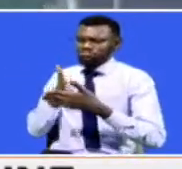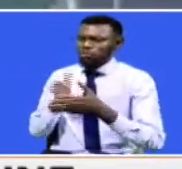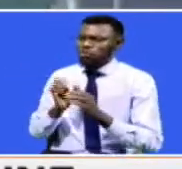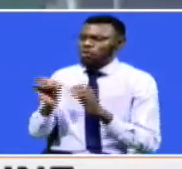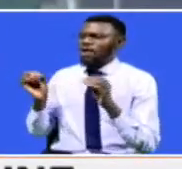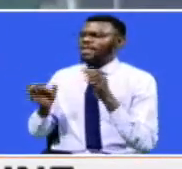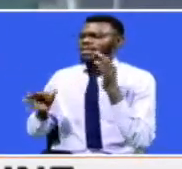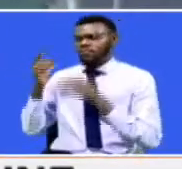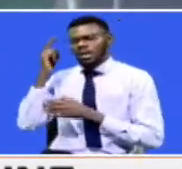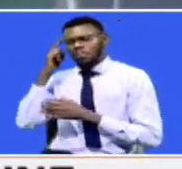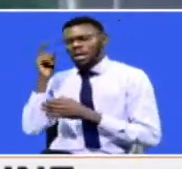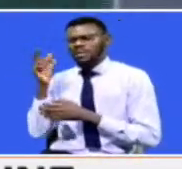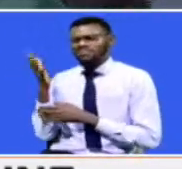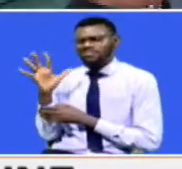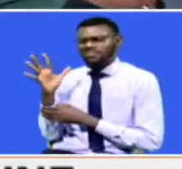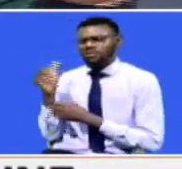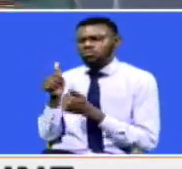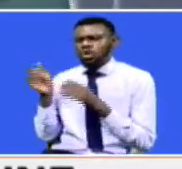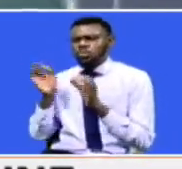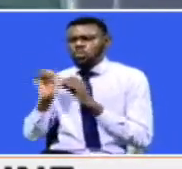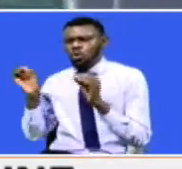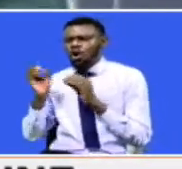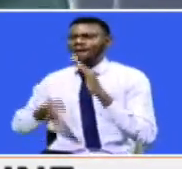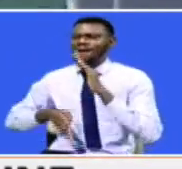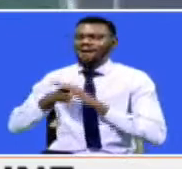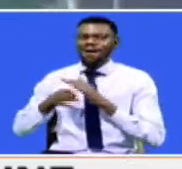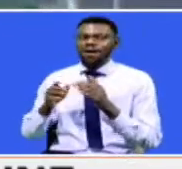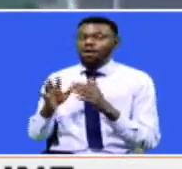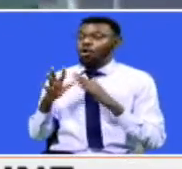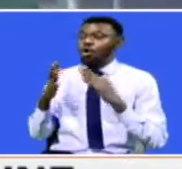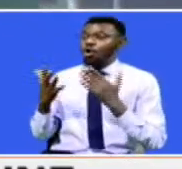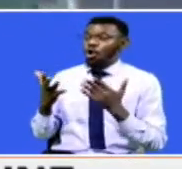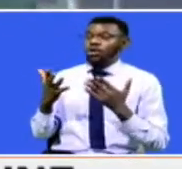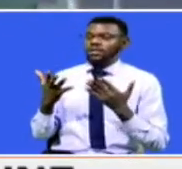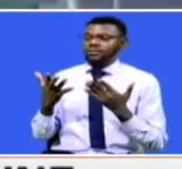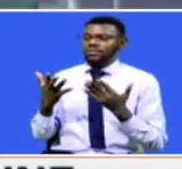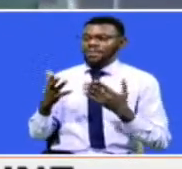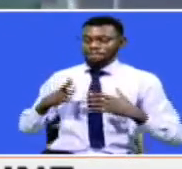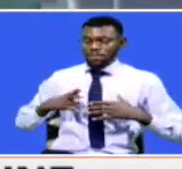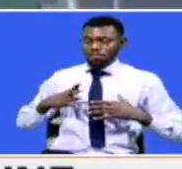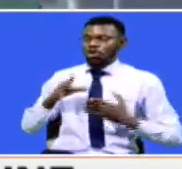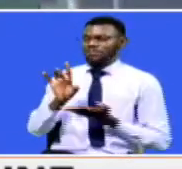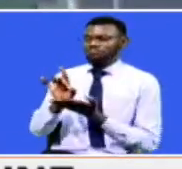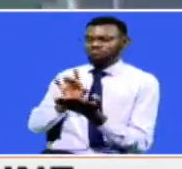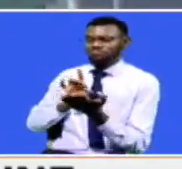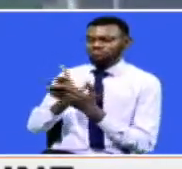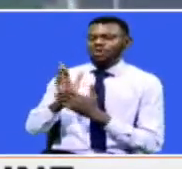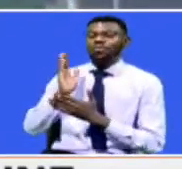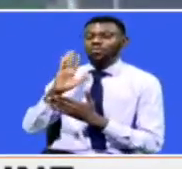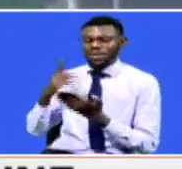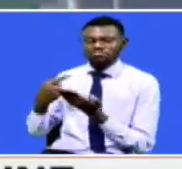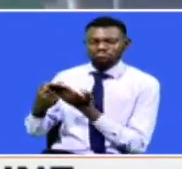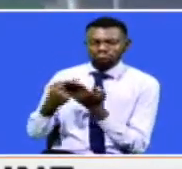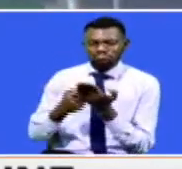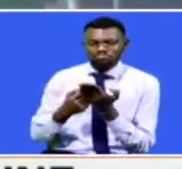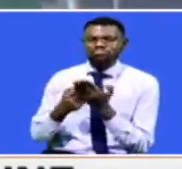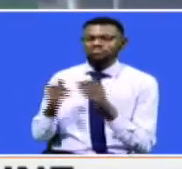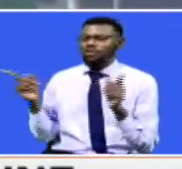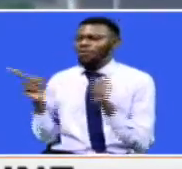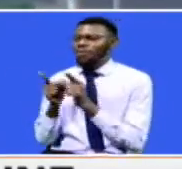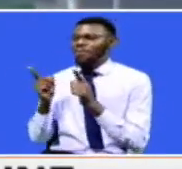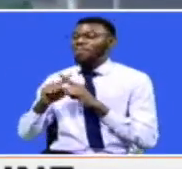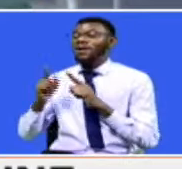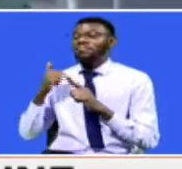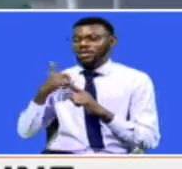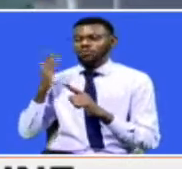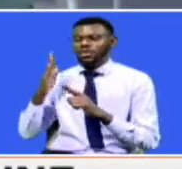incapacity would be one of the grounds, and then maybe the other one is now the impeachment route that you've discussed briefly there. But there are some technical bits that I'd be happy to share